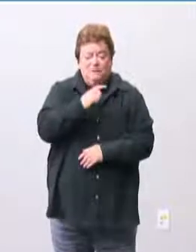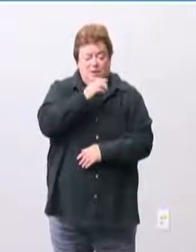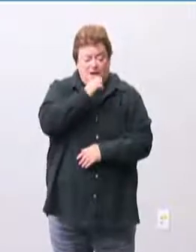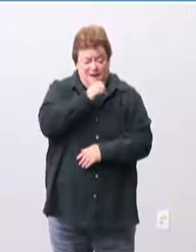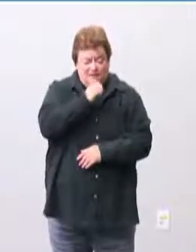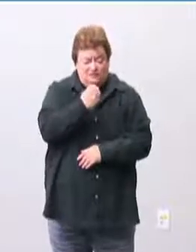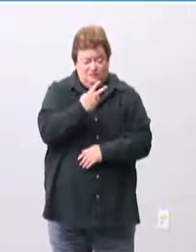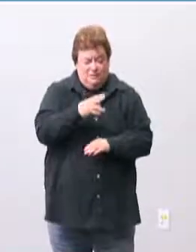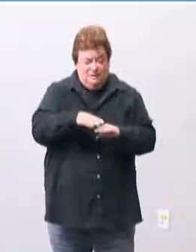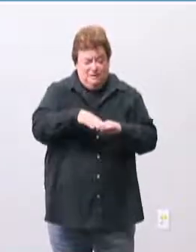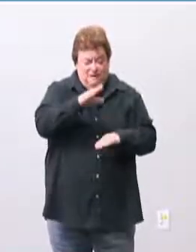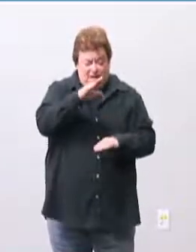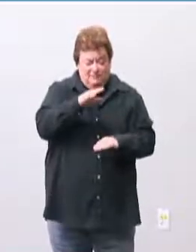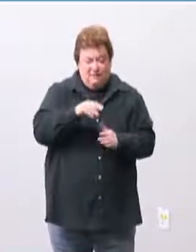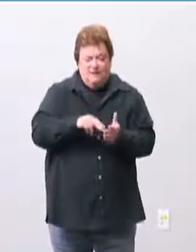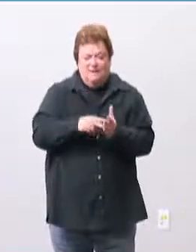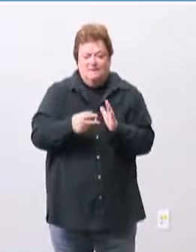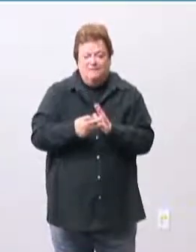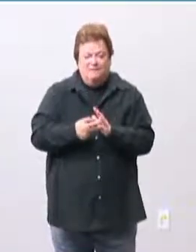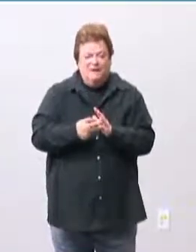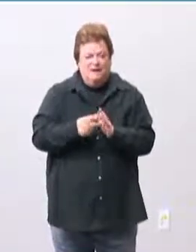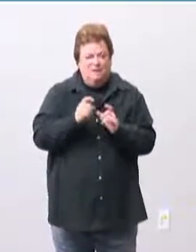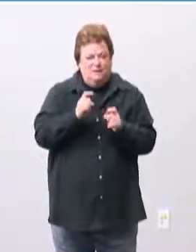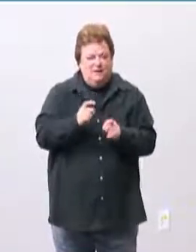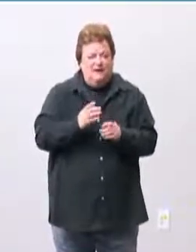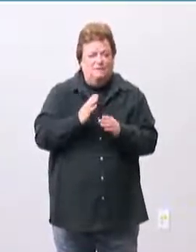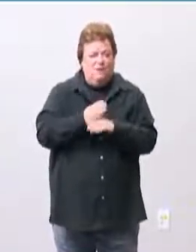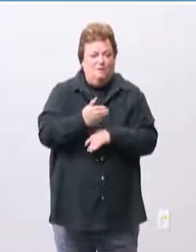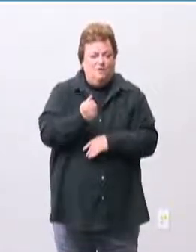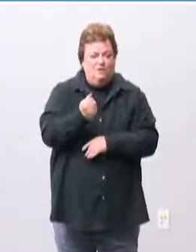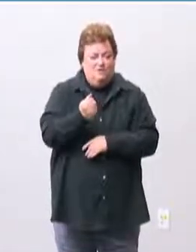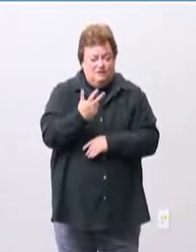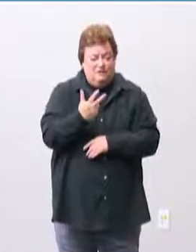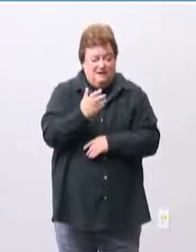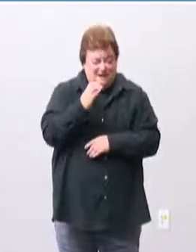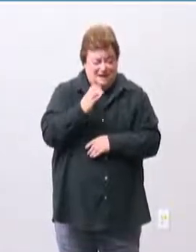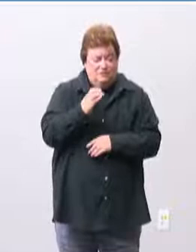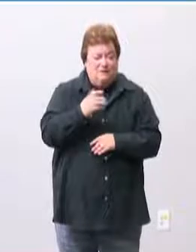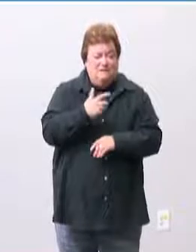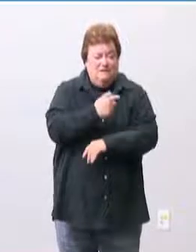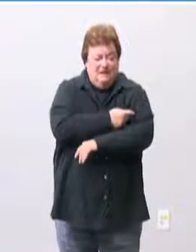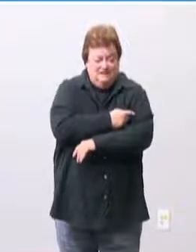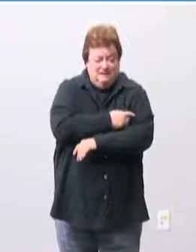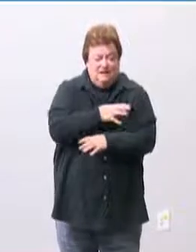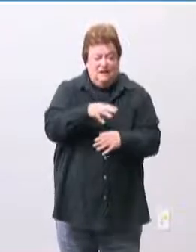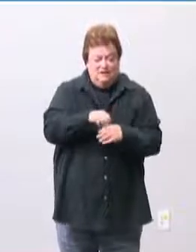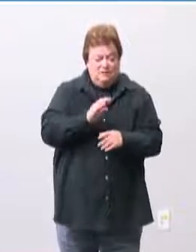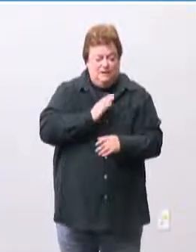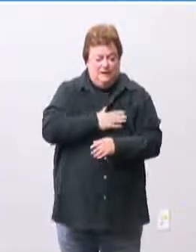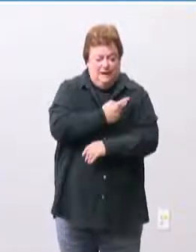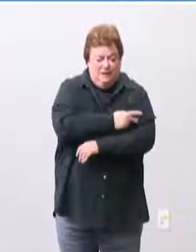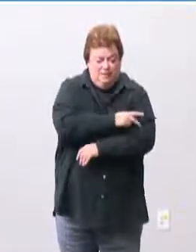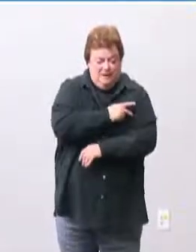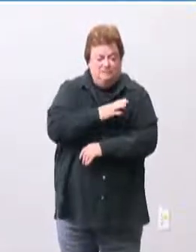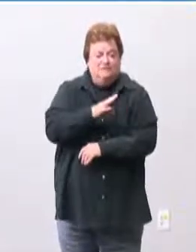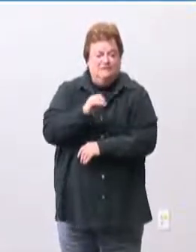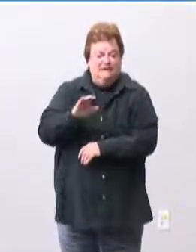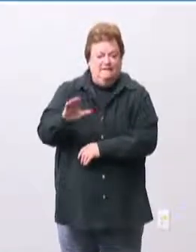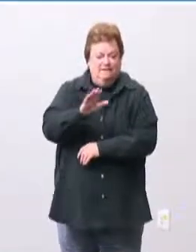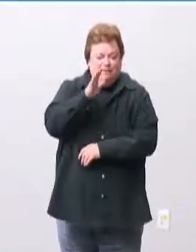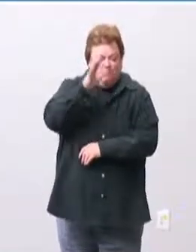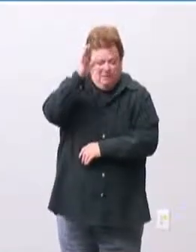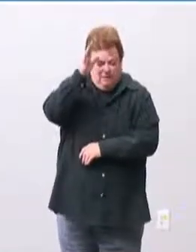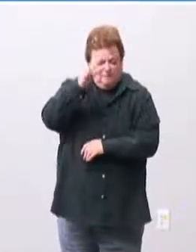up, which included giving out over 1,300 vaccines to individuals, including our patients as well as their parents.